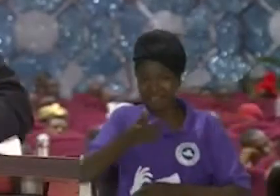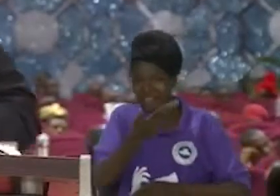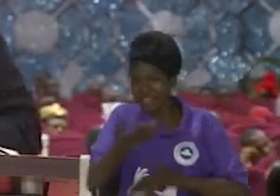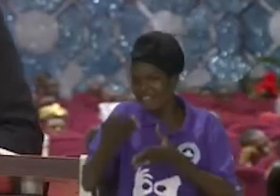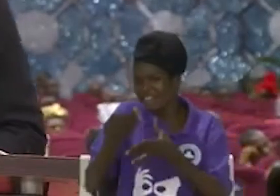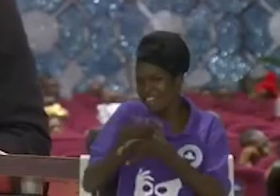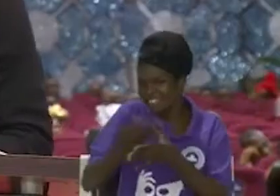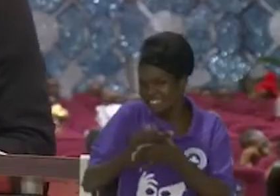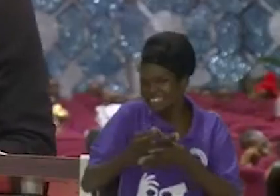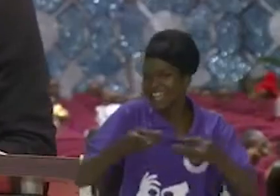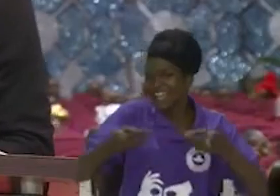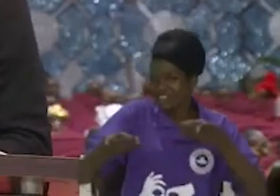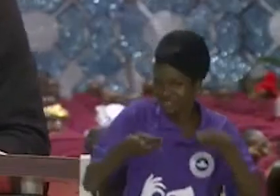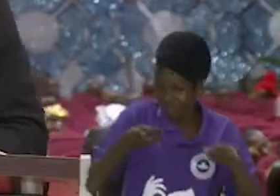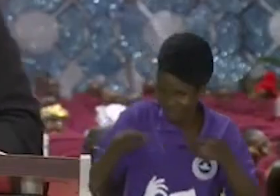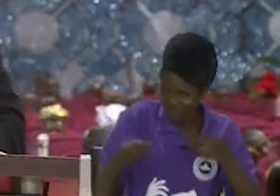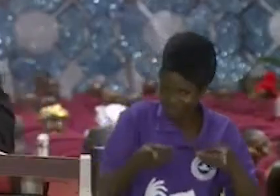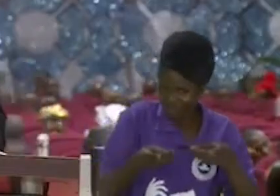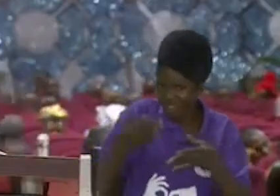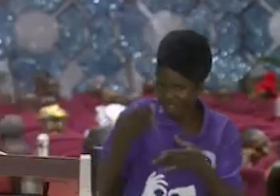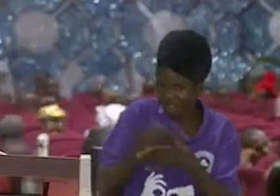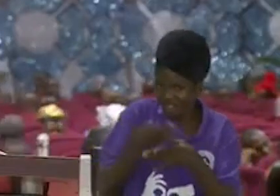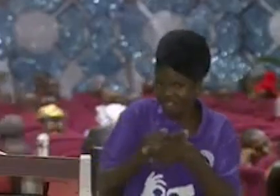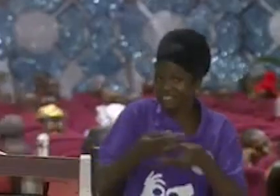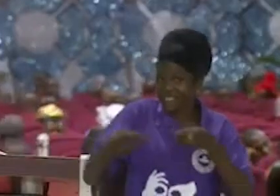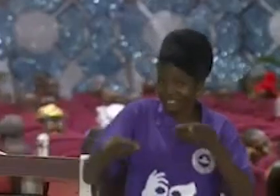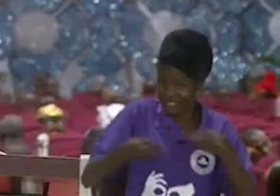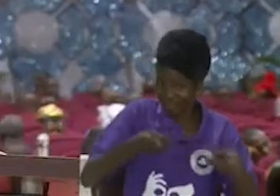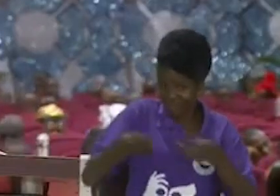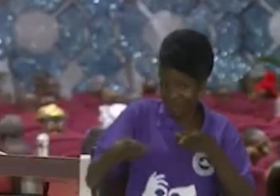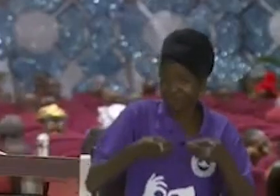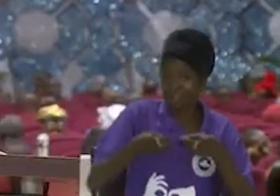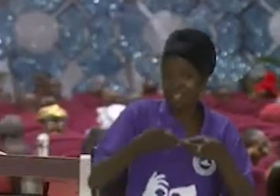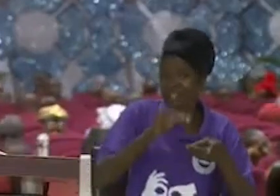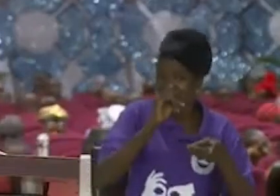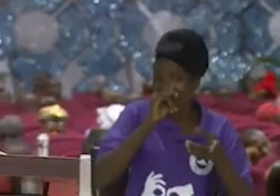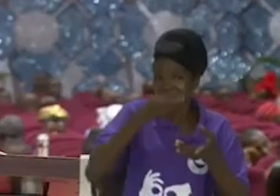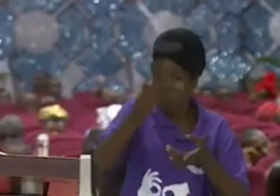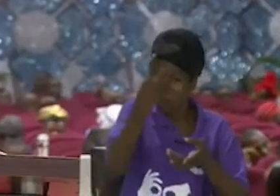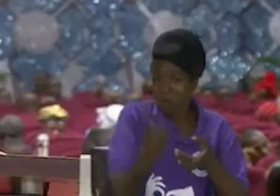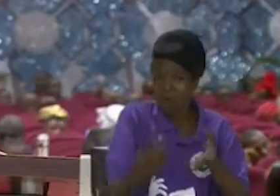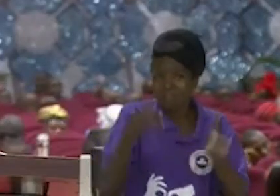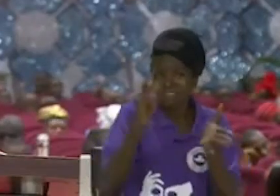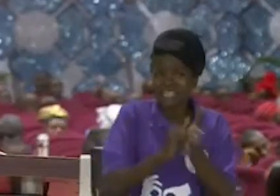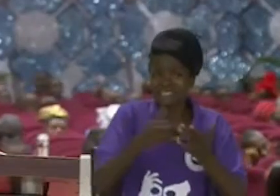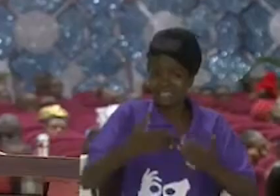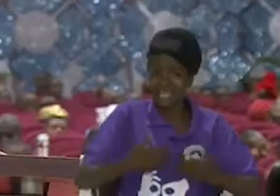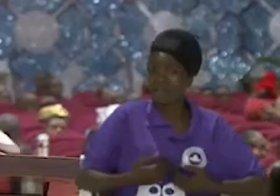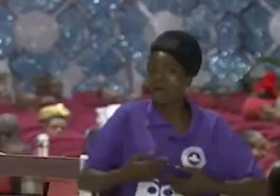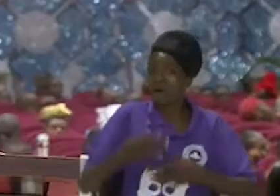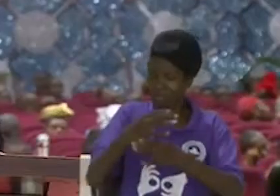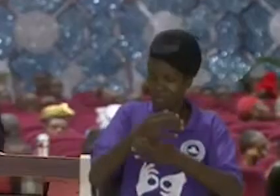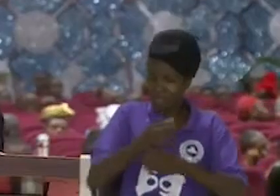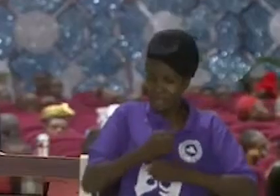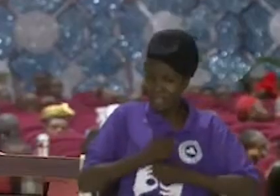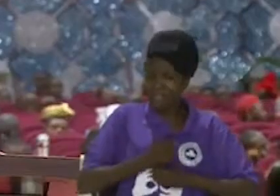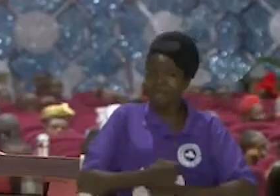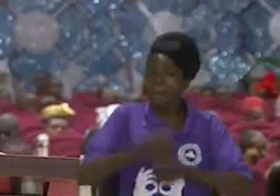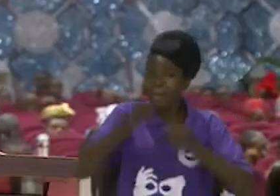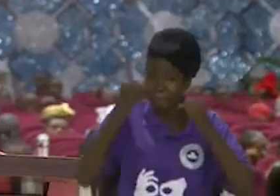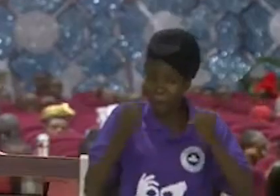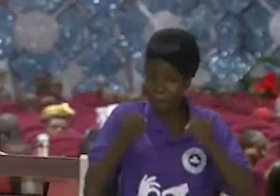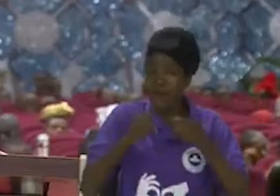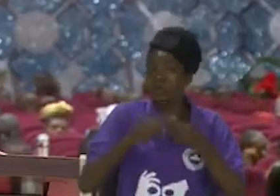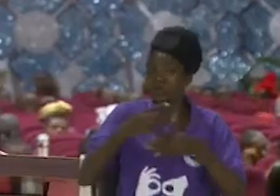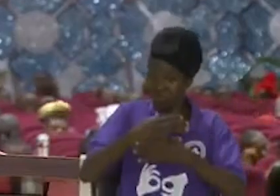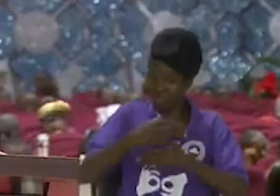dominion. The financial dominion. The one that has financial dominion is the one that has received the power to get wealth. Deuteronomy